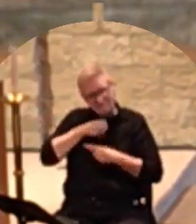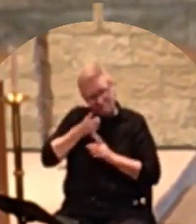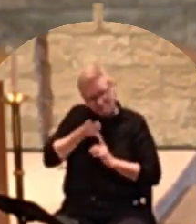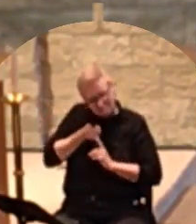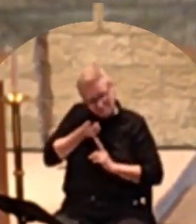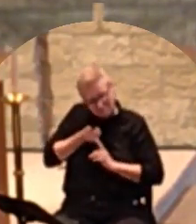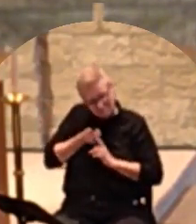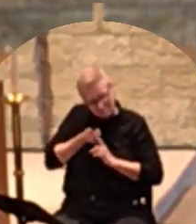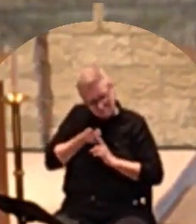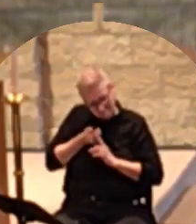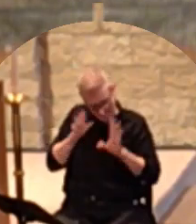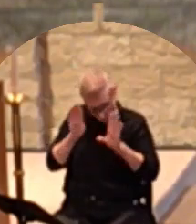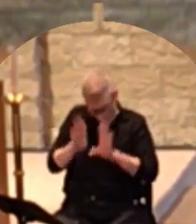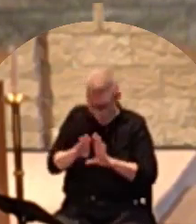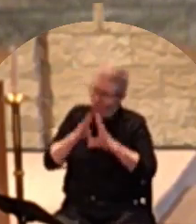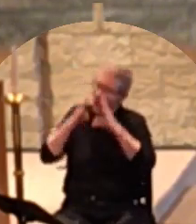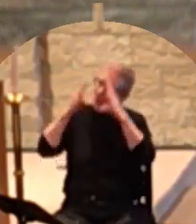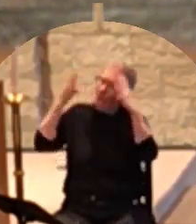that love of God